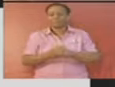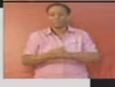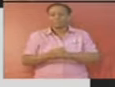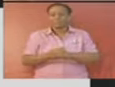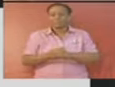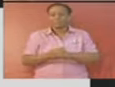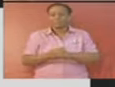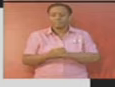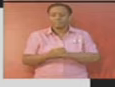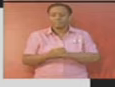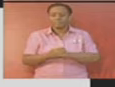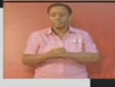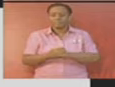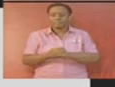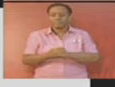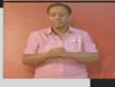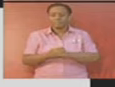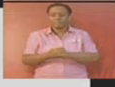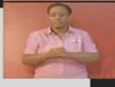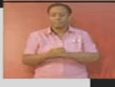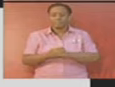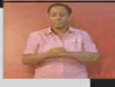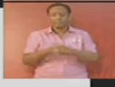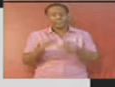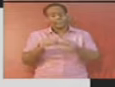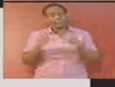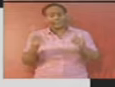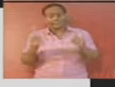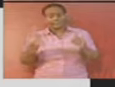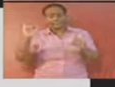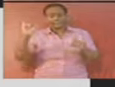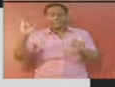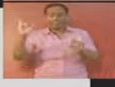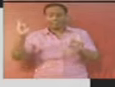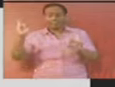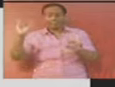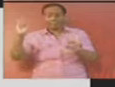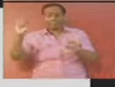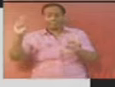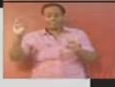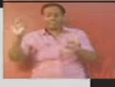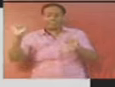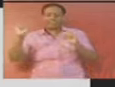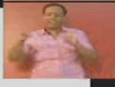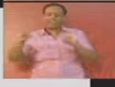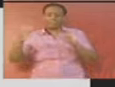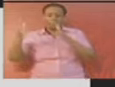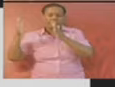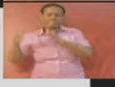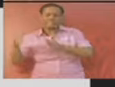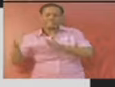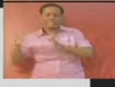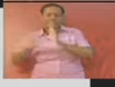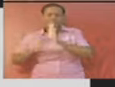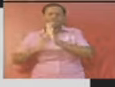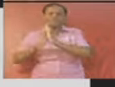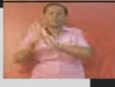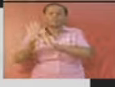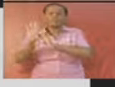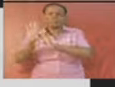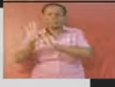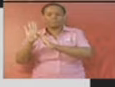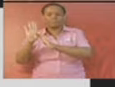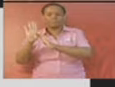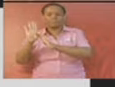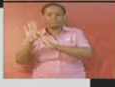levels. So immunization, on the other hand, is a process which a person becomes protected against a disease through vaccination. So it means that